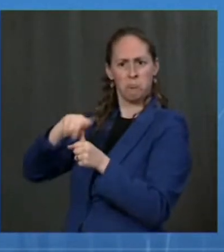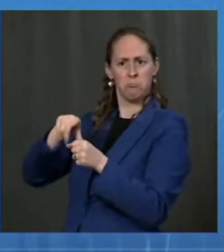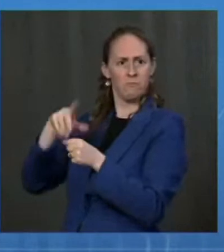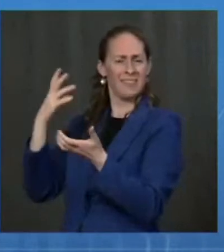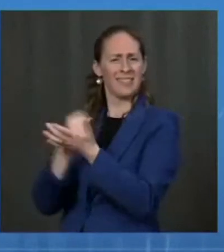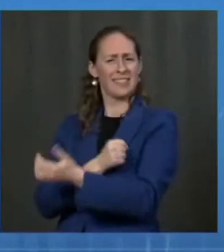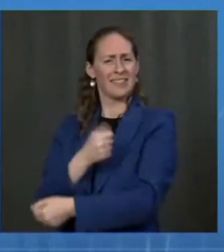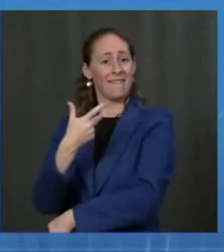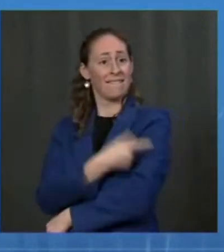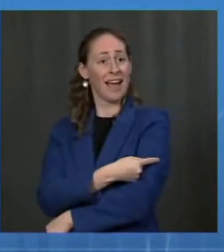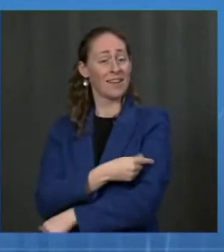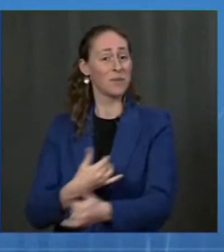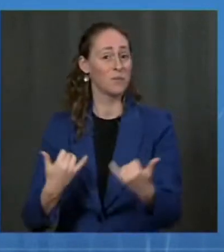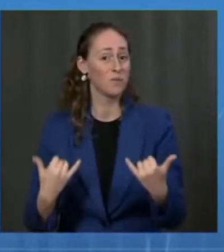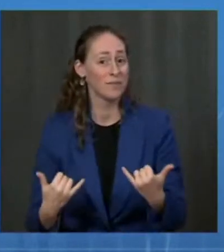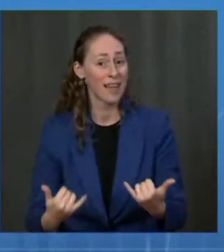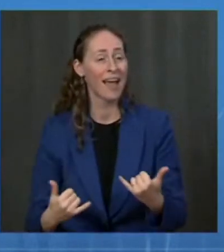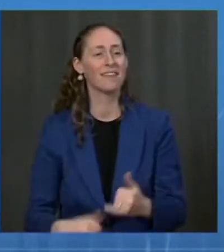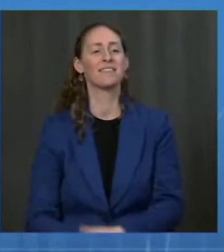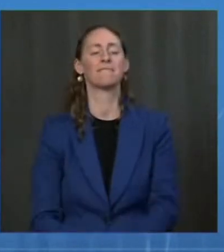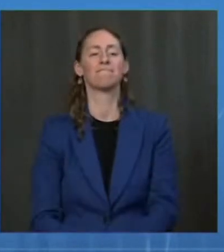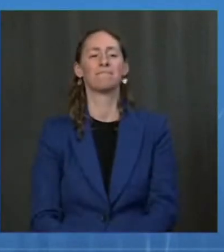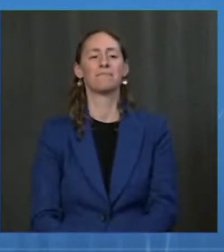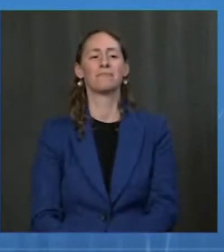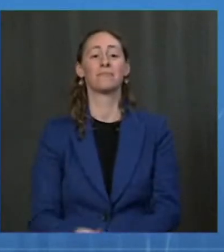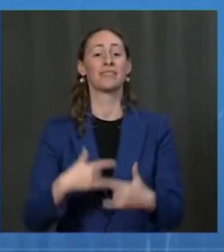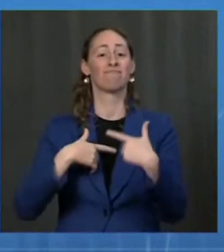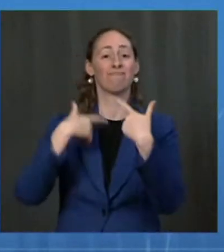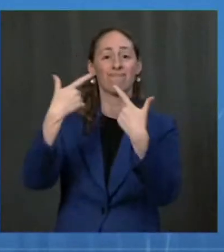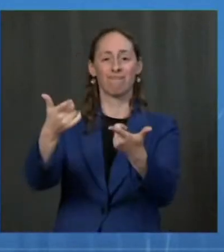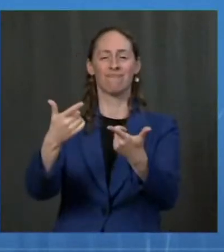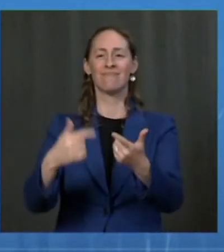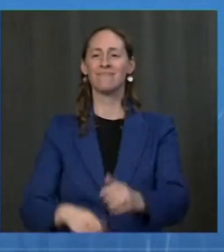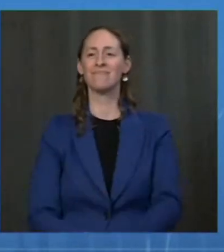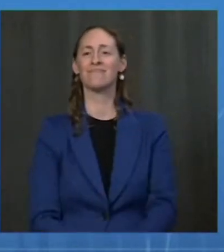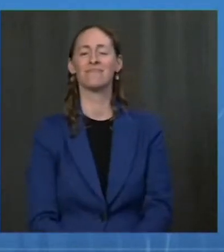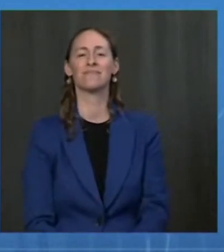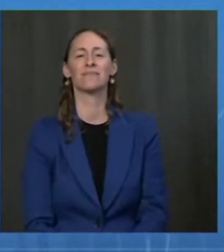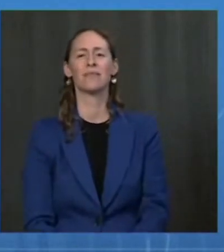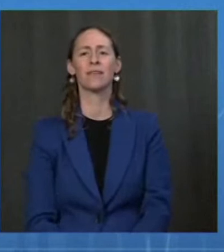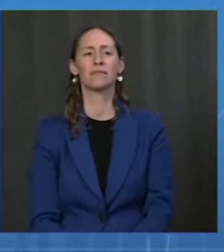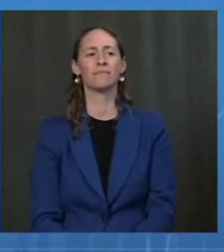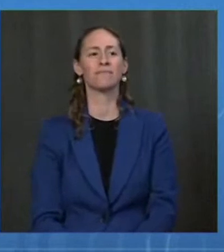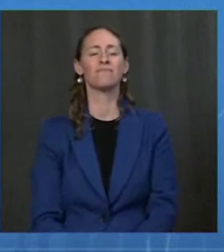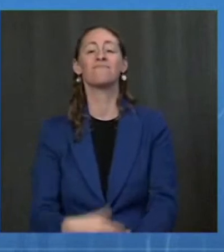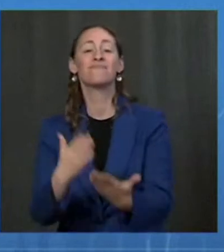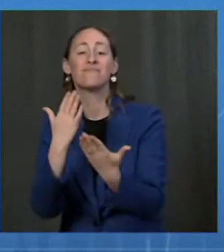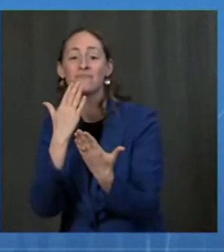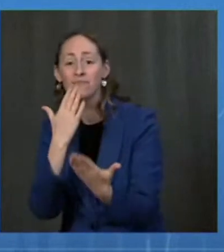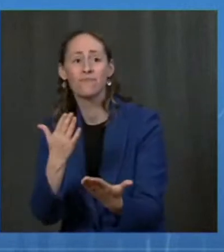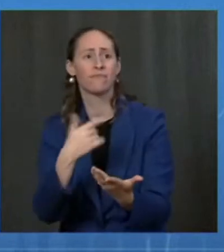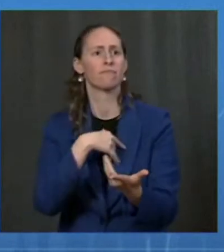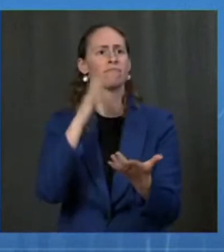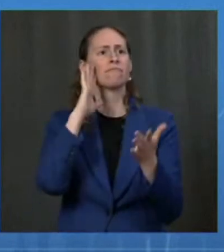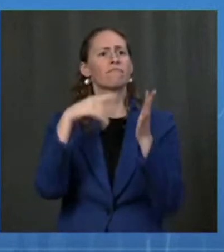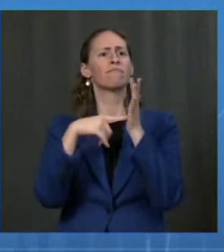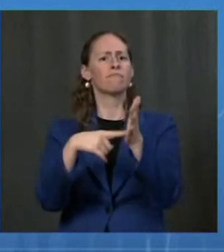Walensky. Thank you, Jeff. Good afternoon. Let's begin with an overview of the data. Our 7-day average is